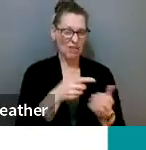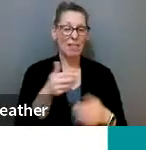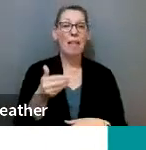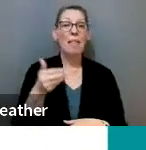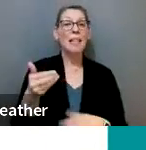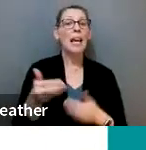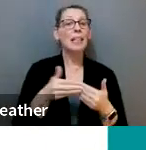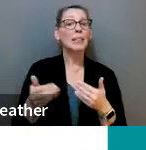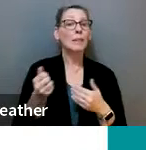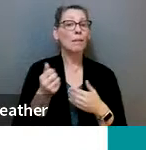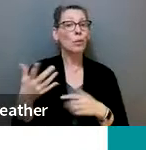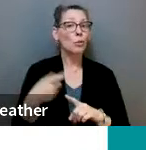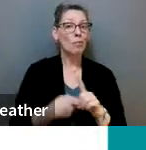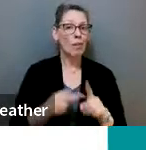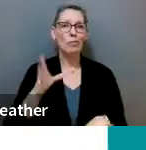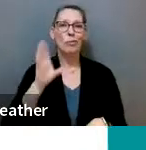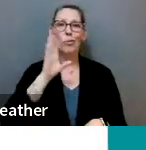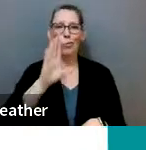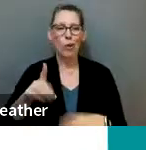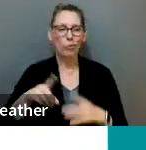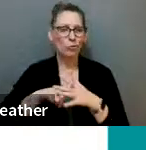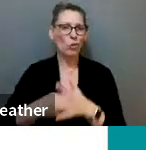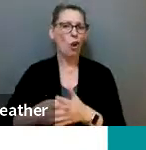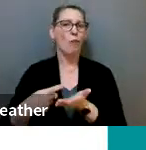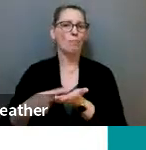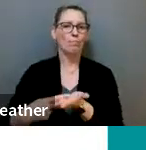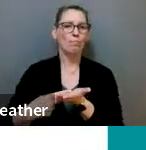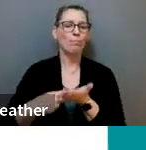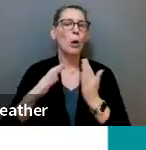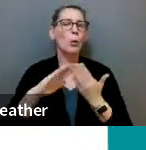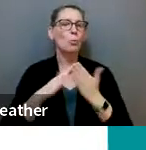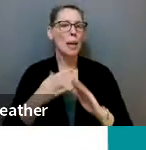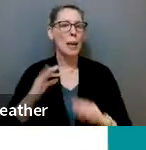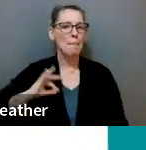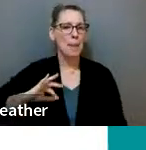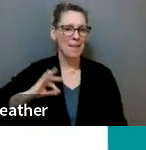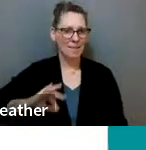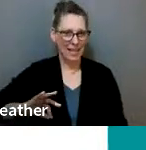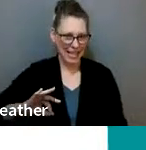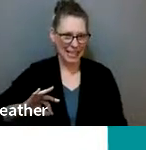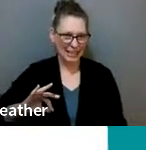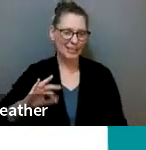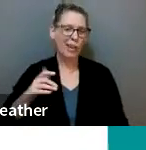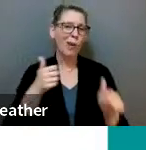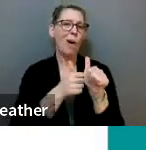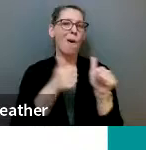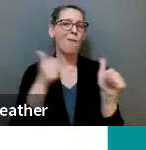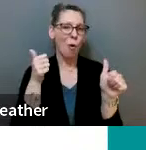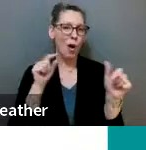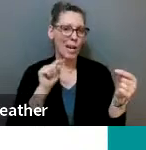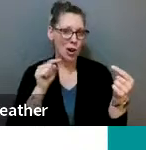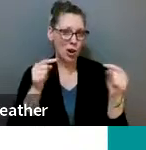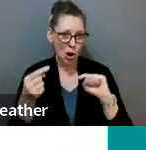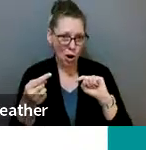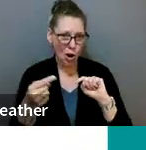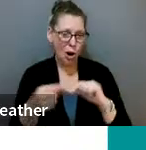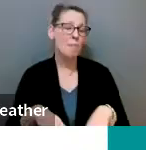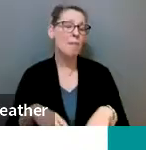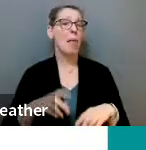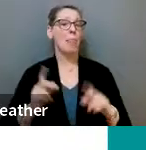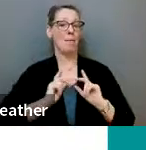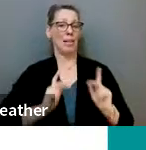months, we will begin brainstorming for the community benefits, avoiding further harm, and then physical